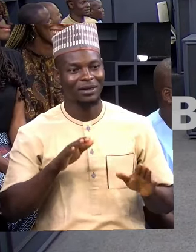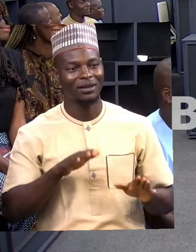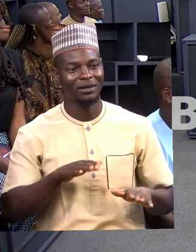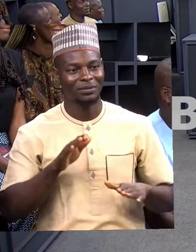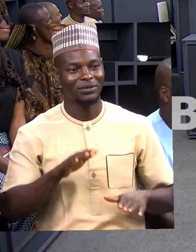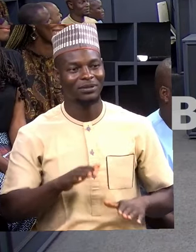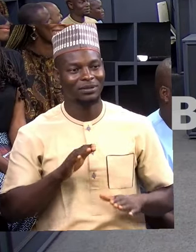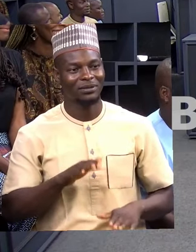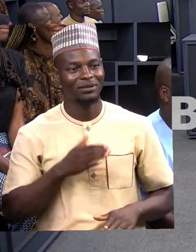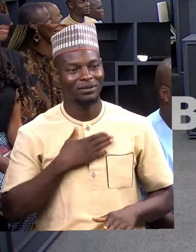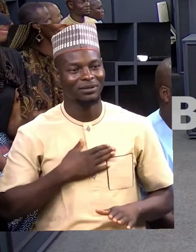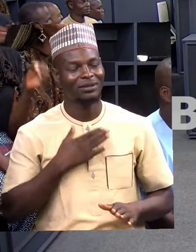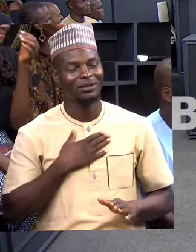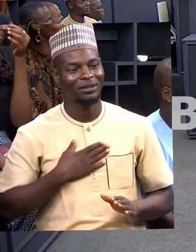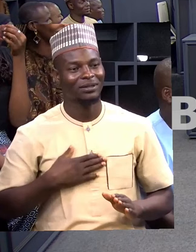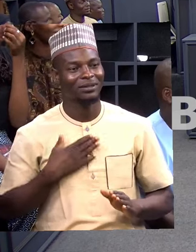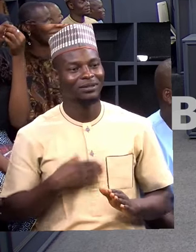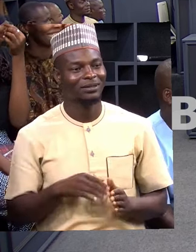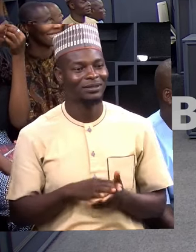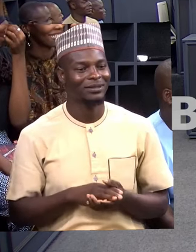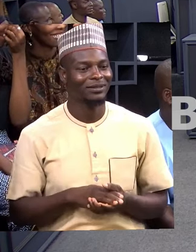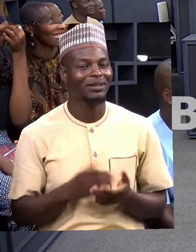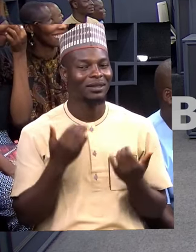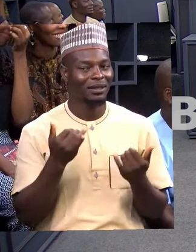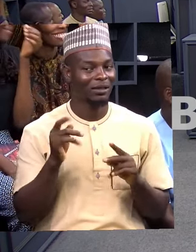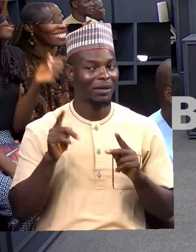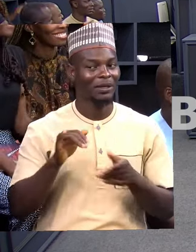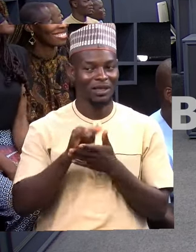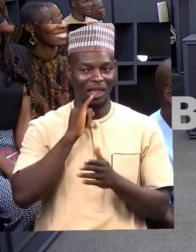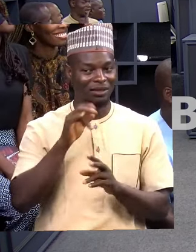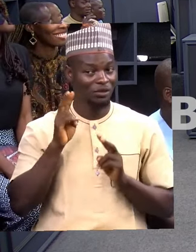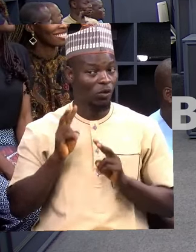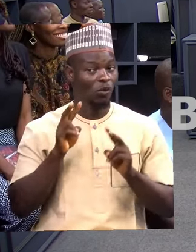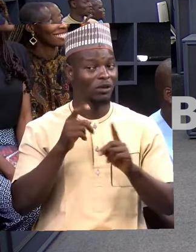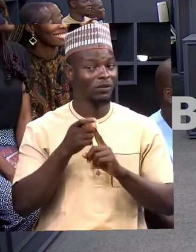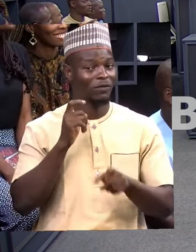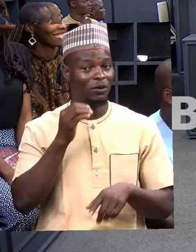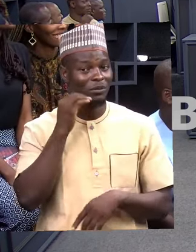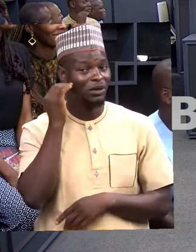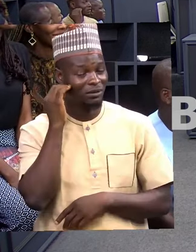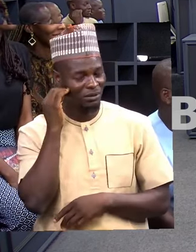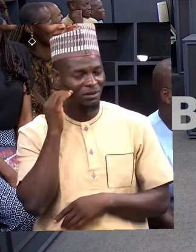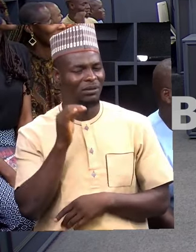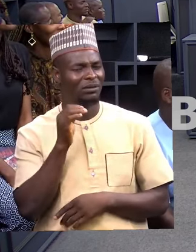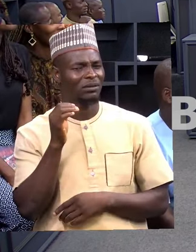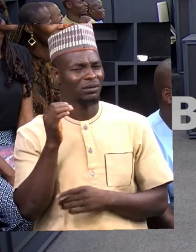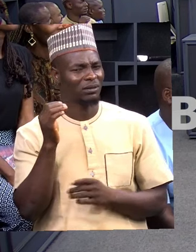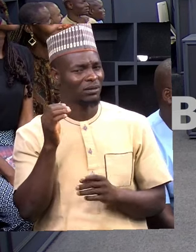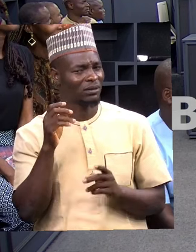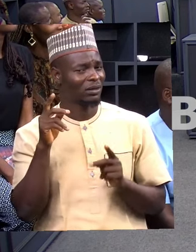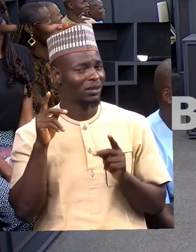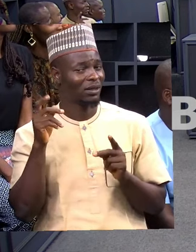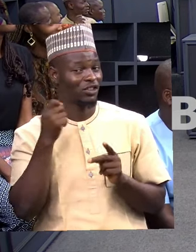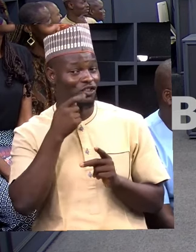They cause trouble sometimes. They come home. Now, the person where they watch for house, she knows, say, I fit